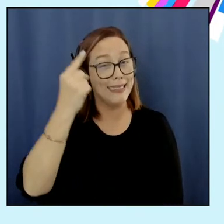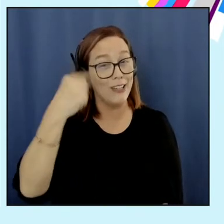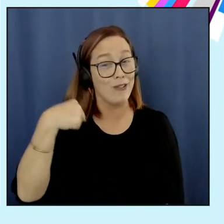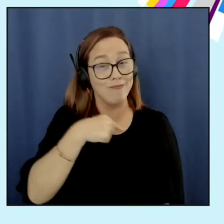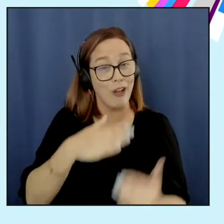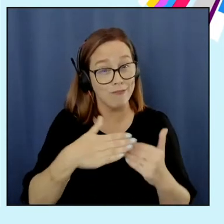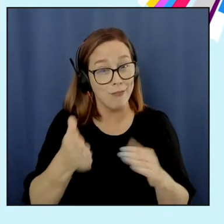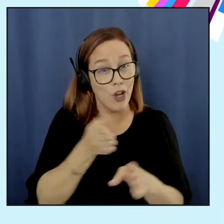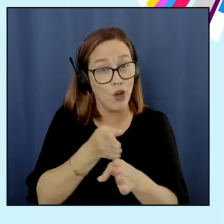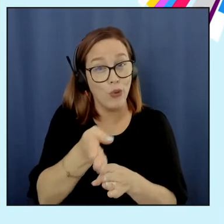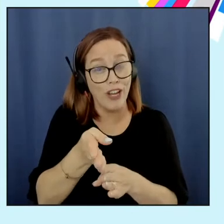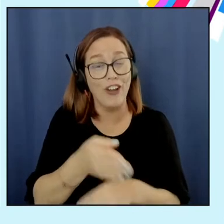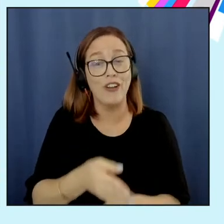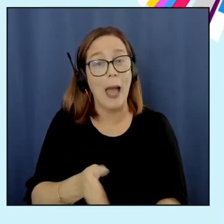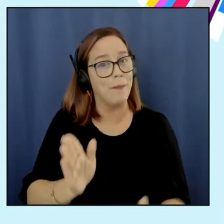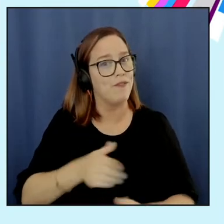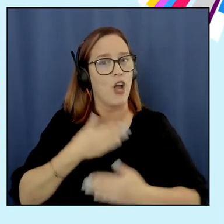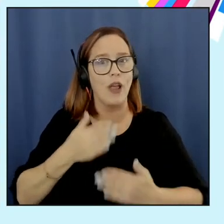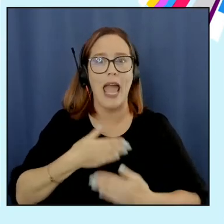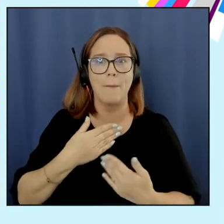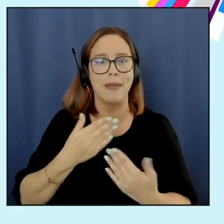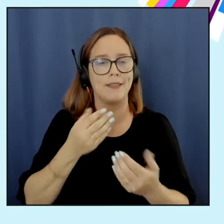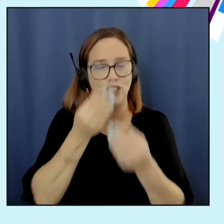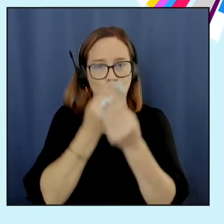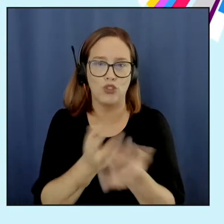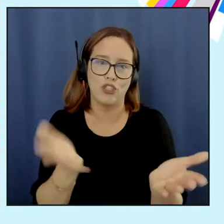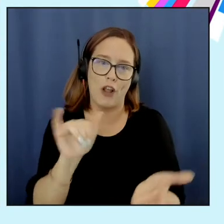super happy to share that fact.